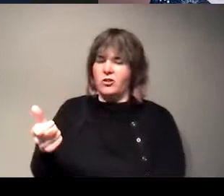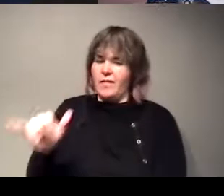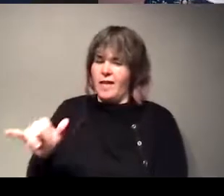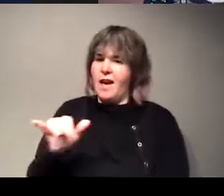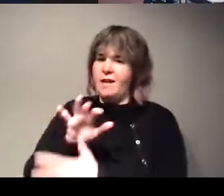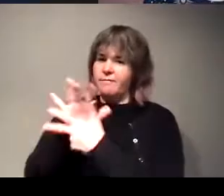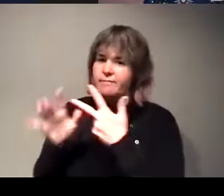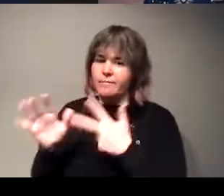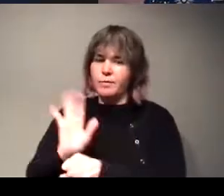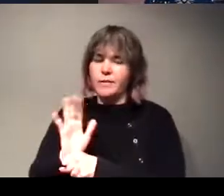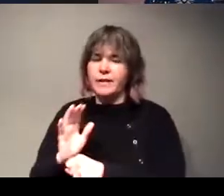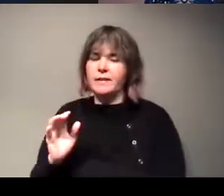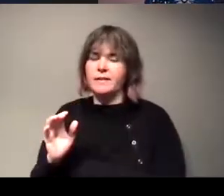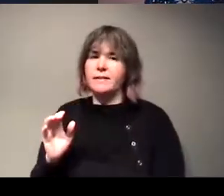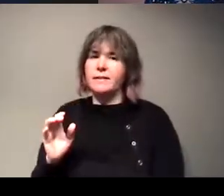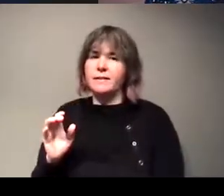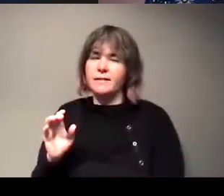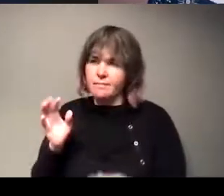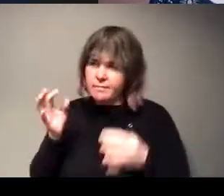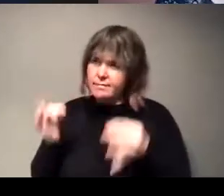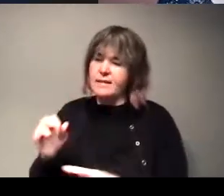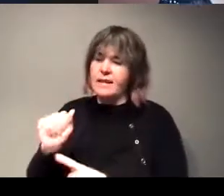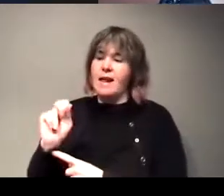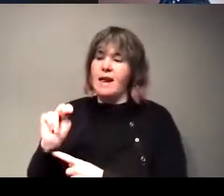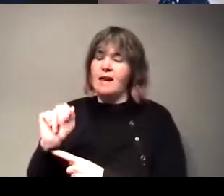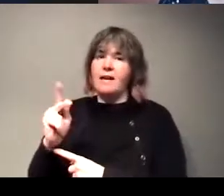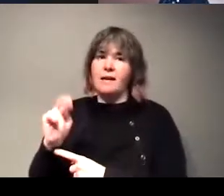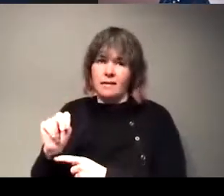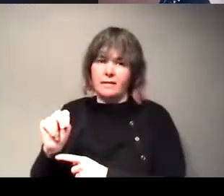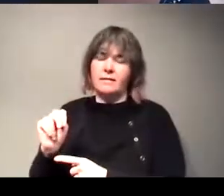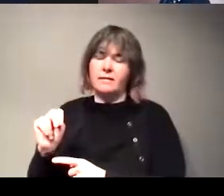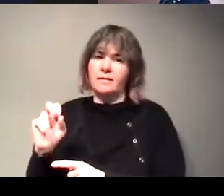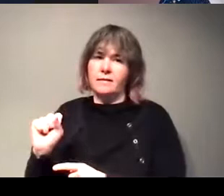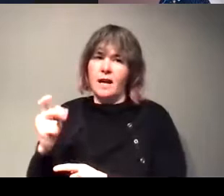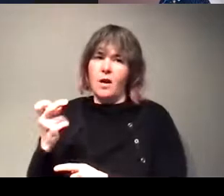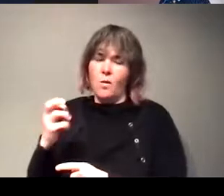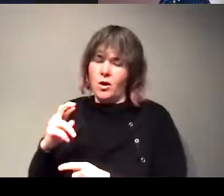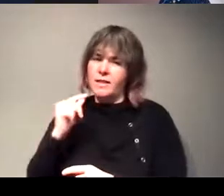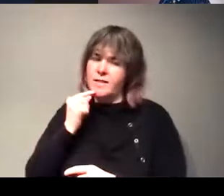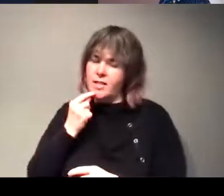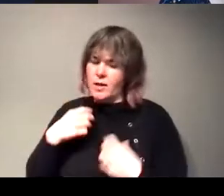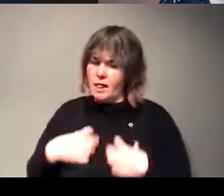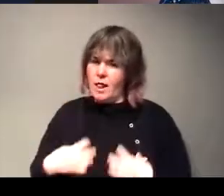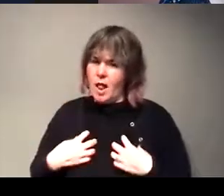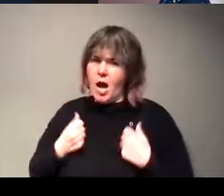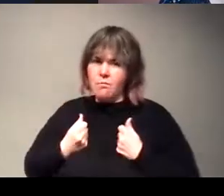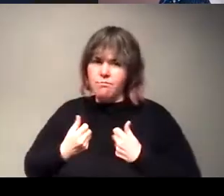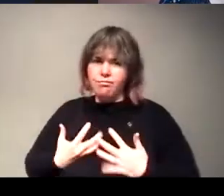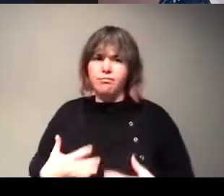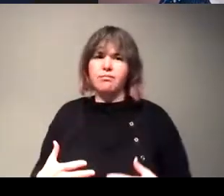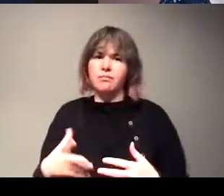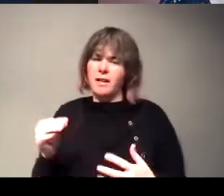And there's no doubt in my mind that Anakin Skywalker suffered from some serious burning in his lungs. And oh, yeah. Would His